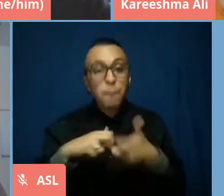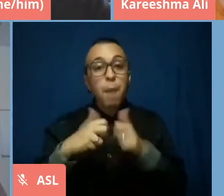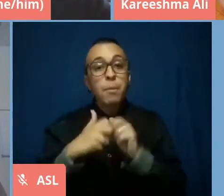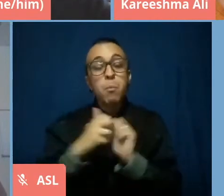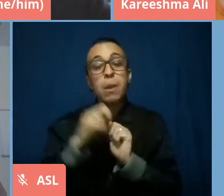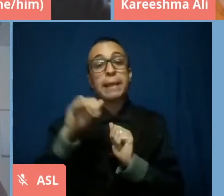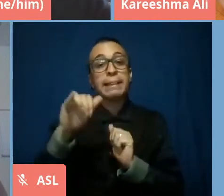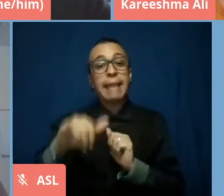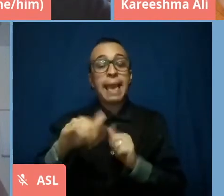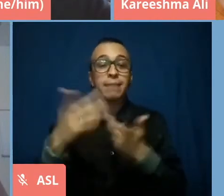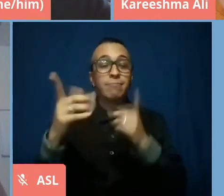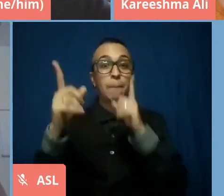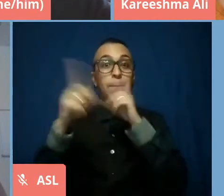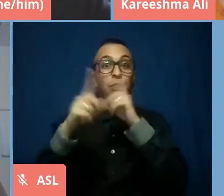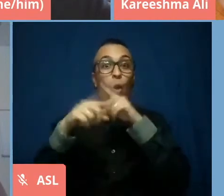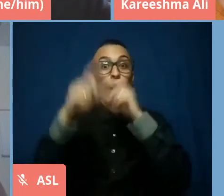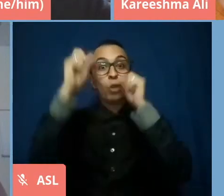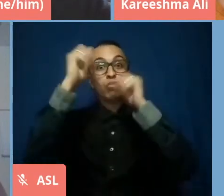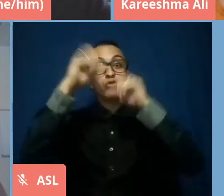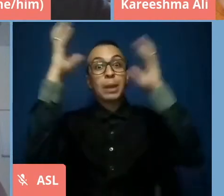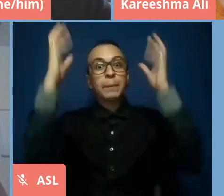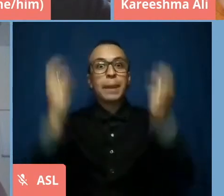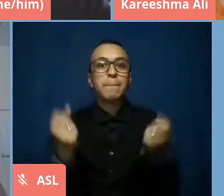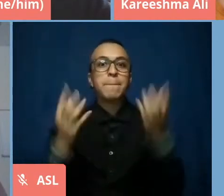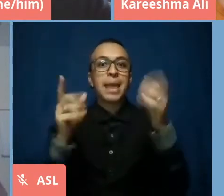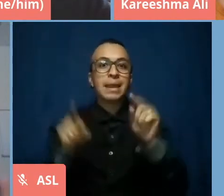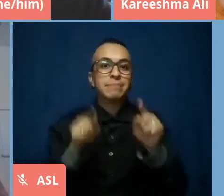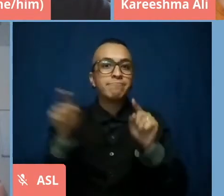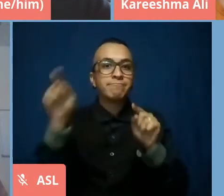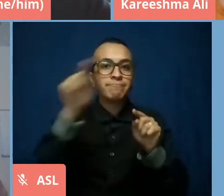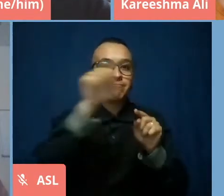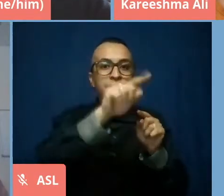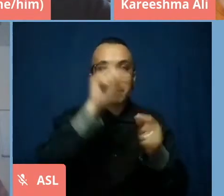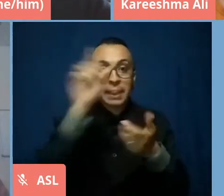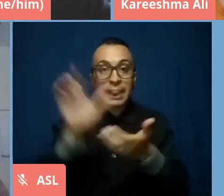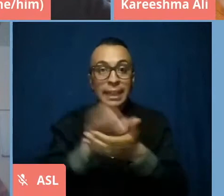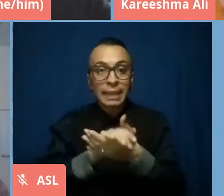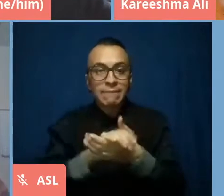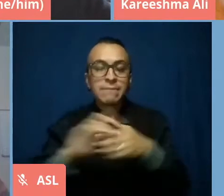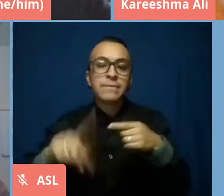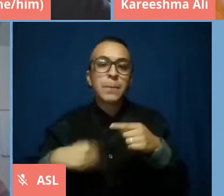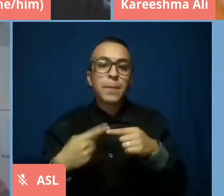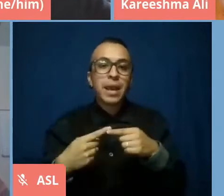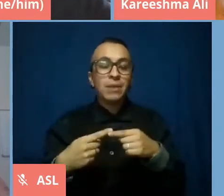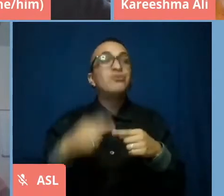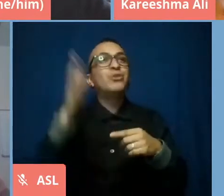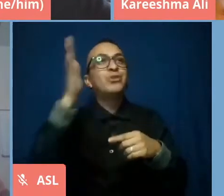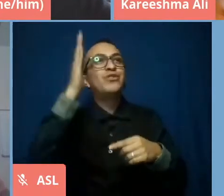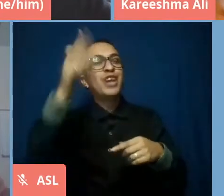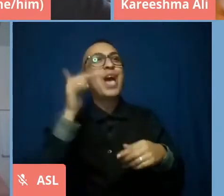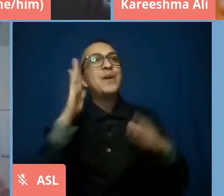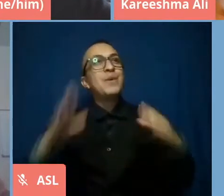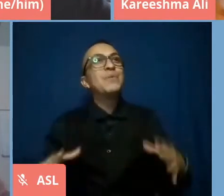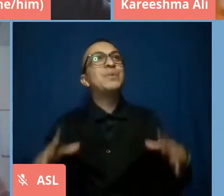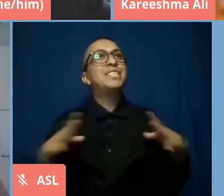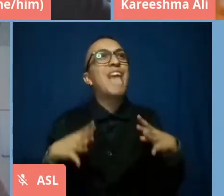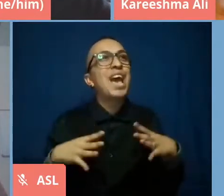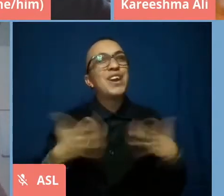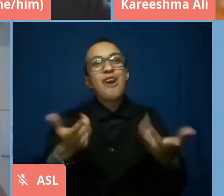this mythical dream that so many people are led to believe about, we're going to retire, I'm going to play golf